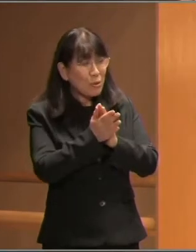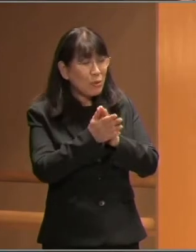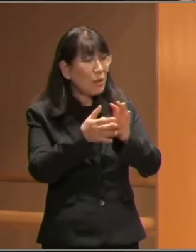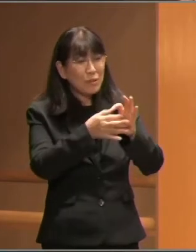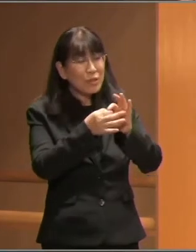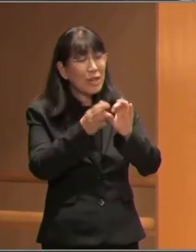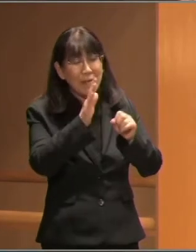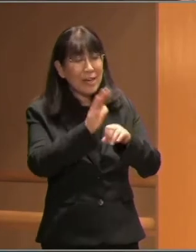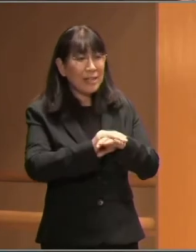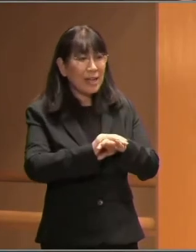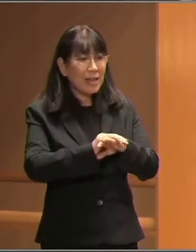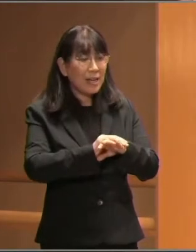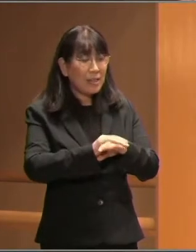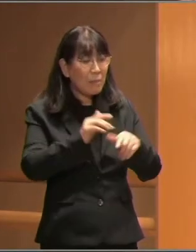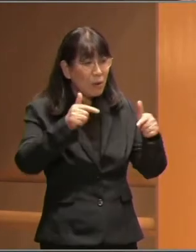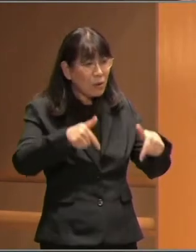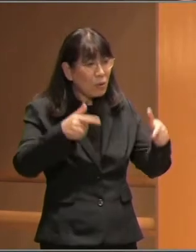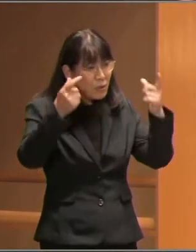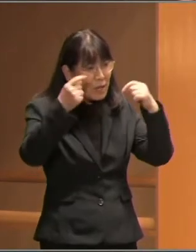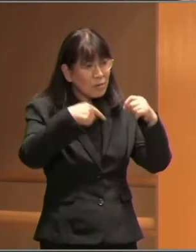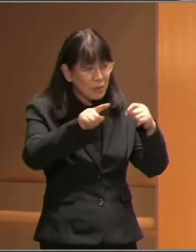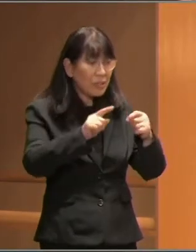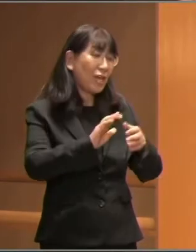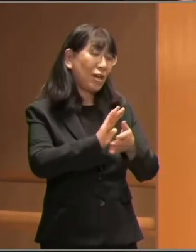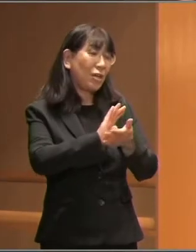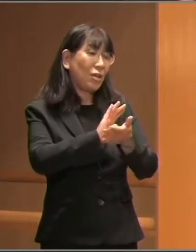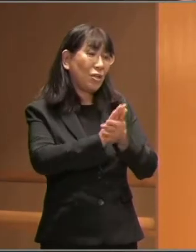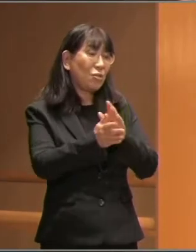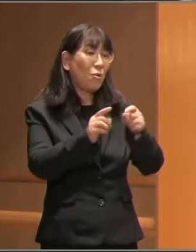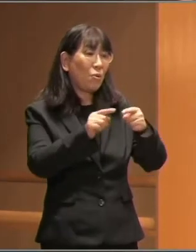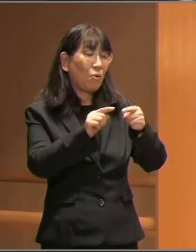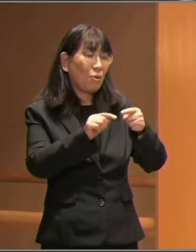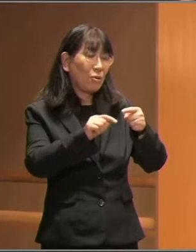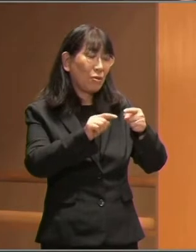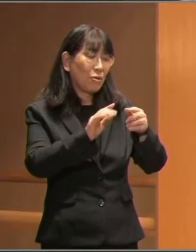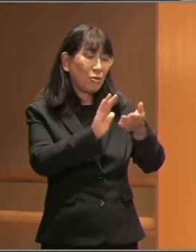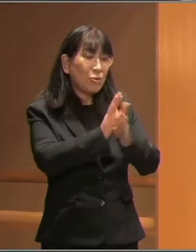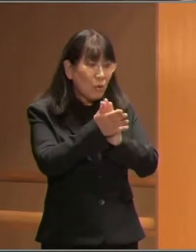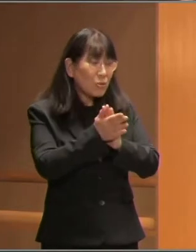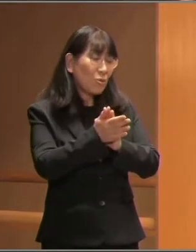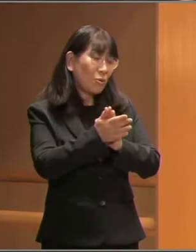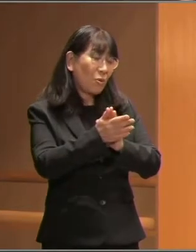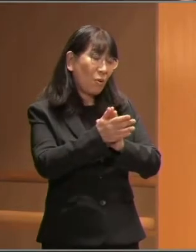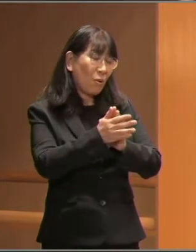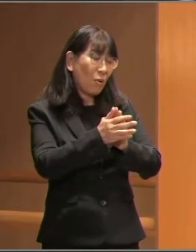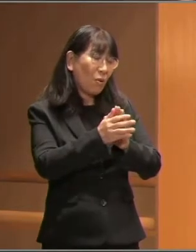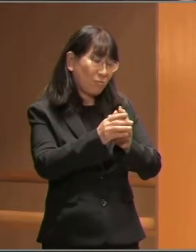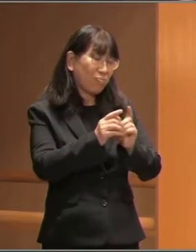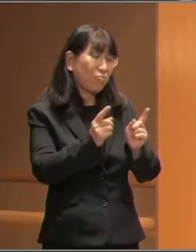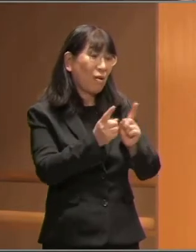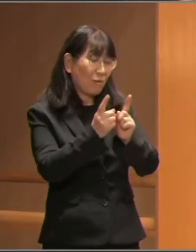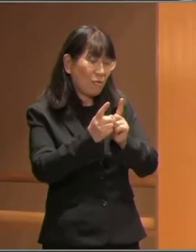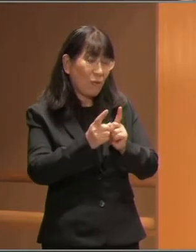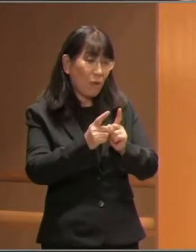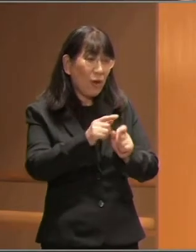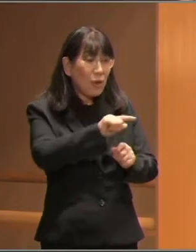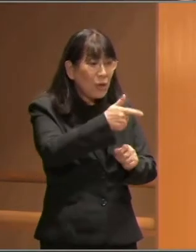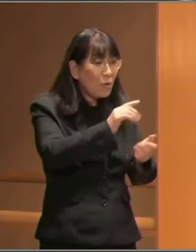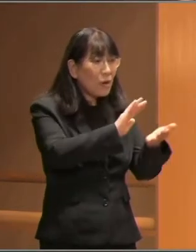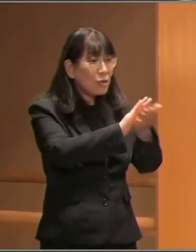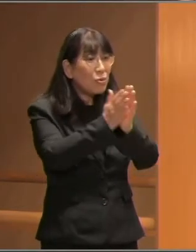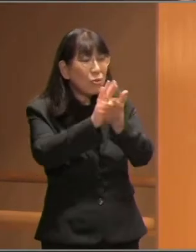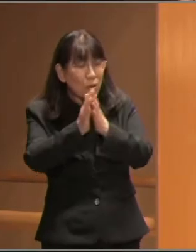but I moved to Kyoto University and then interacted with the ministries. And for the CNF, ministries